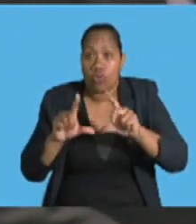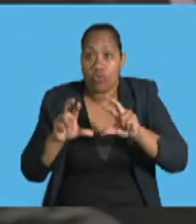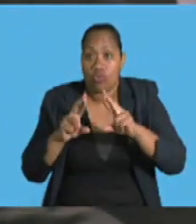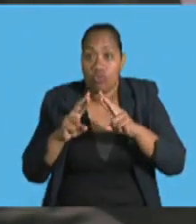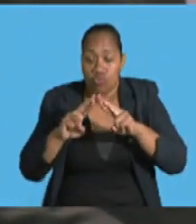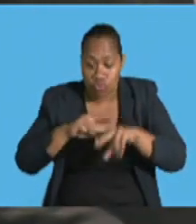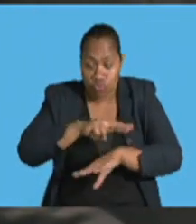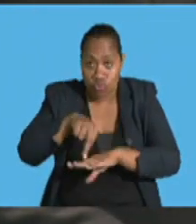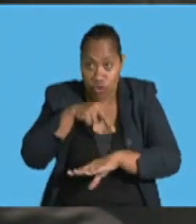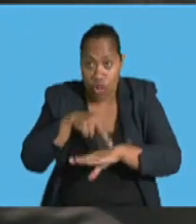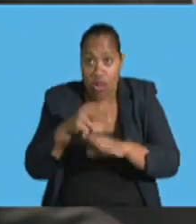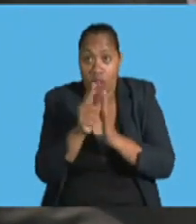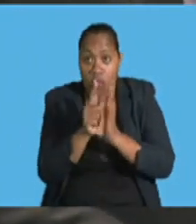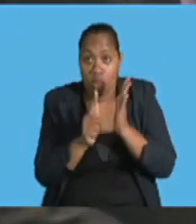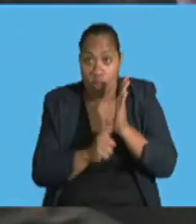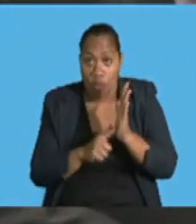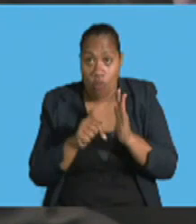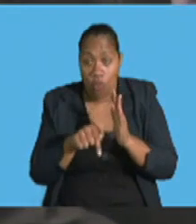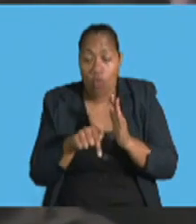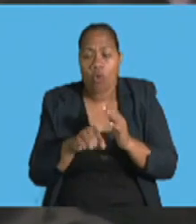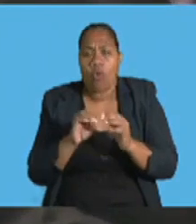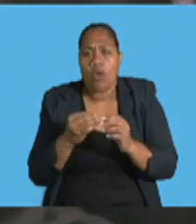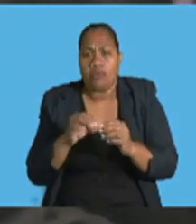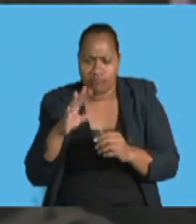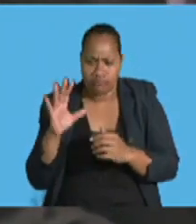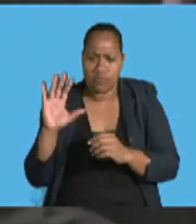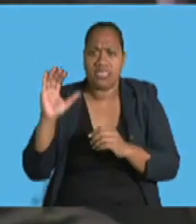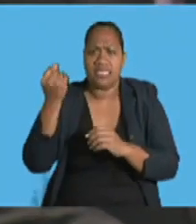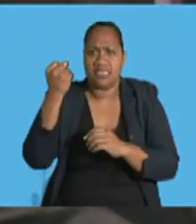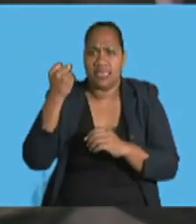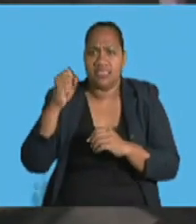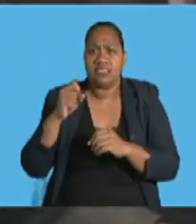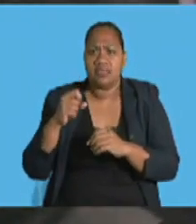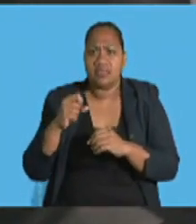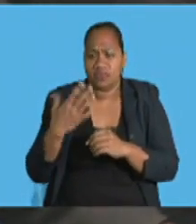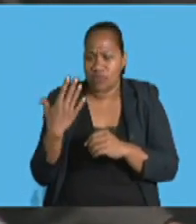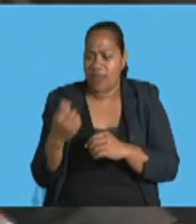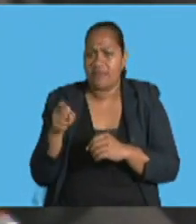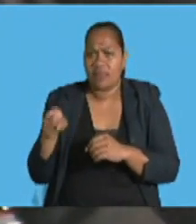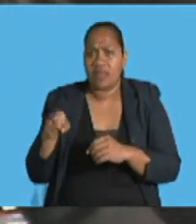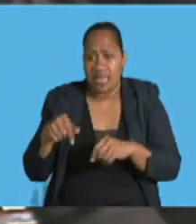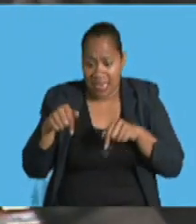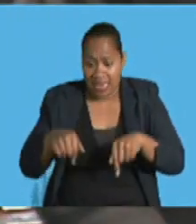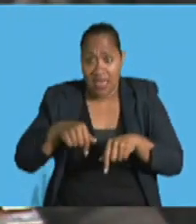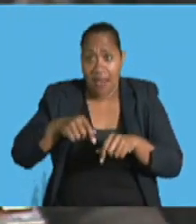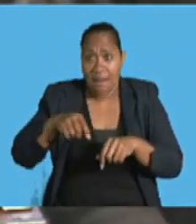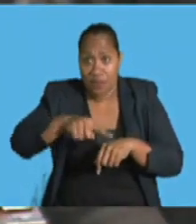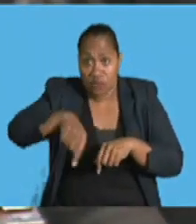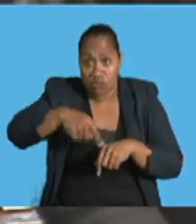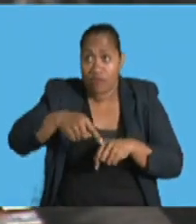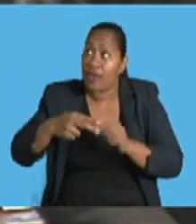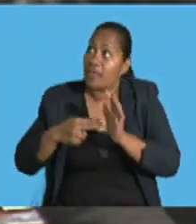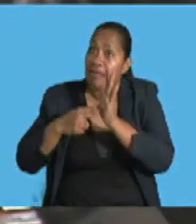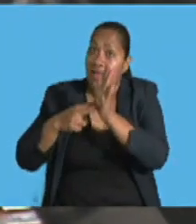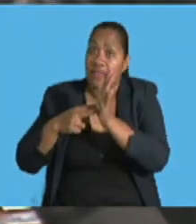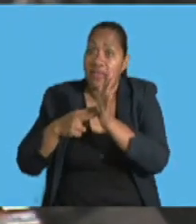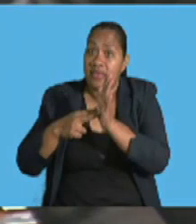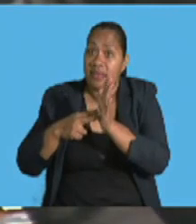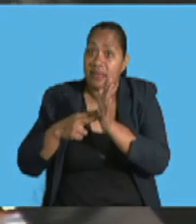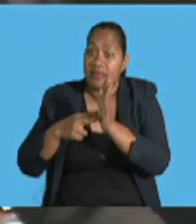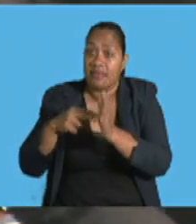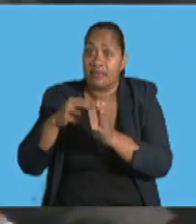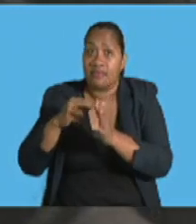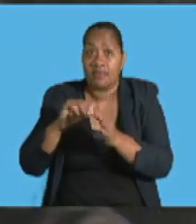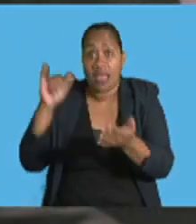resulted in the success of the Detector Dog Unit based in Suva and Nadi International Airport has intercepted cases of